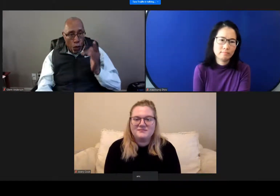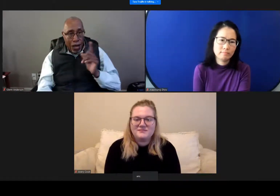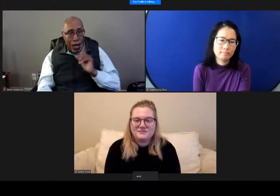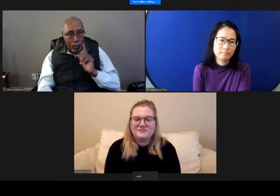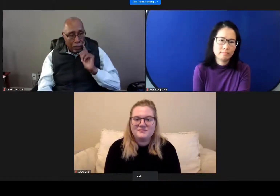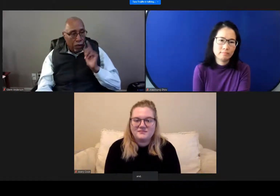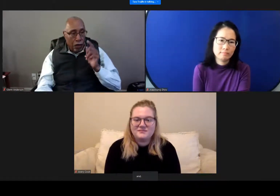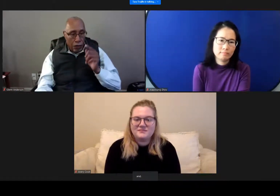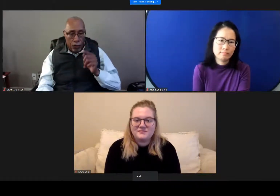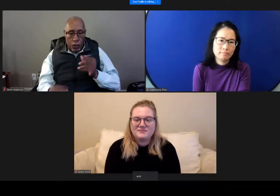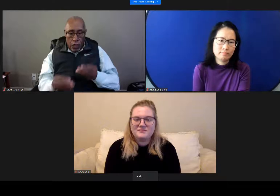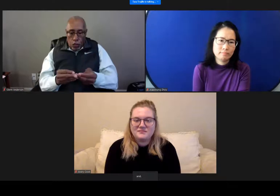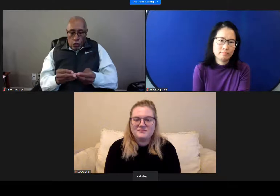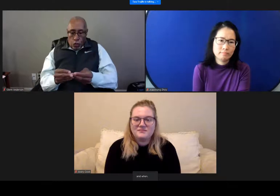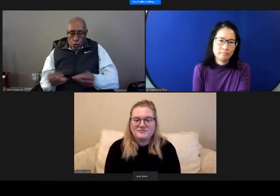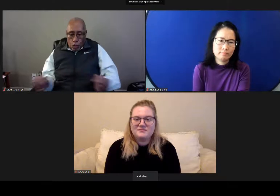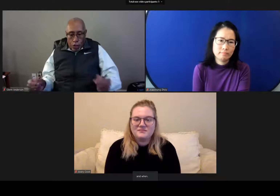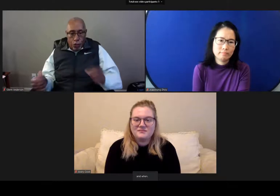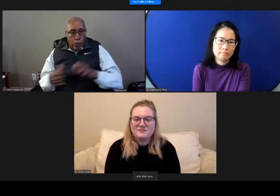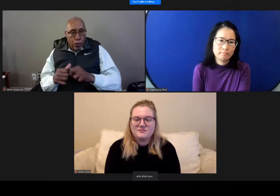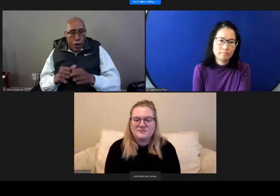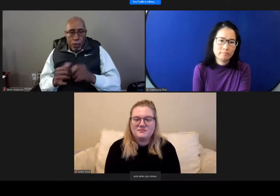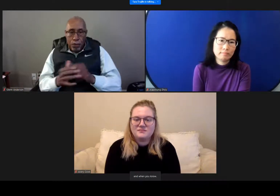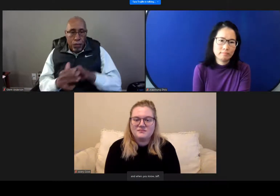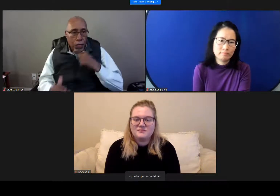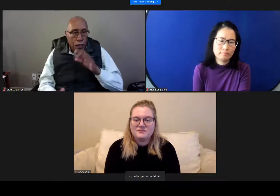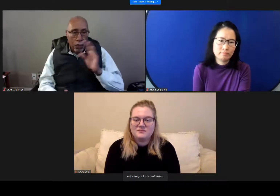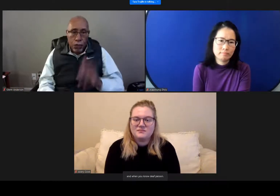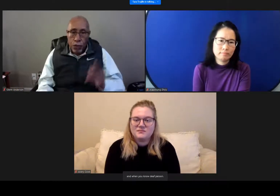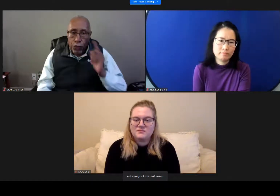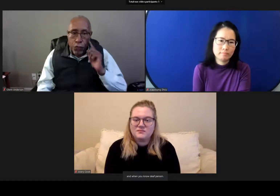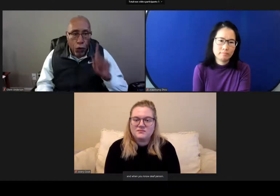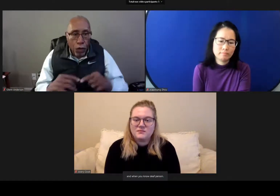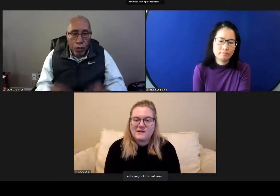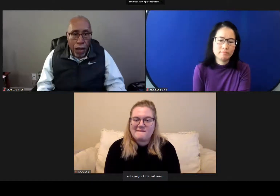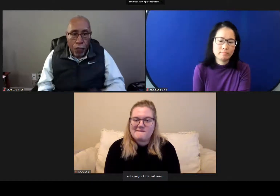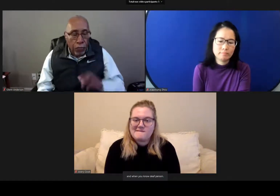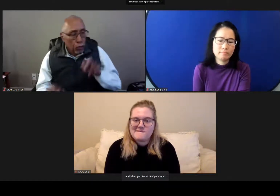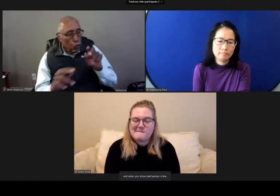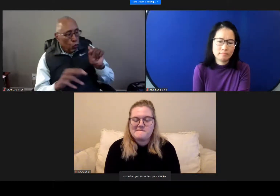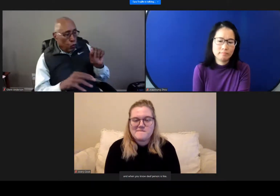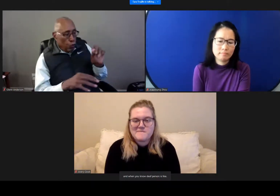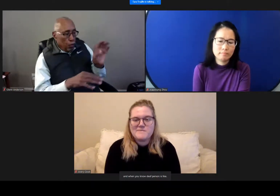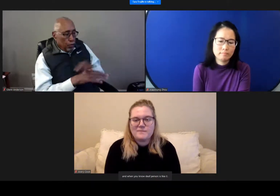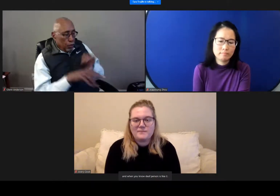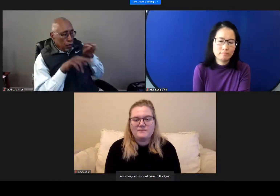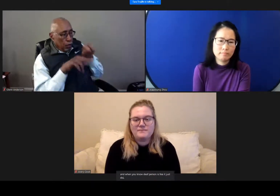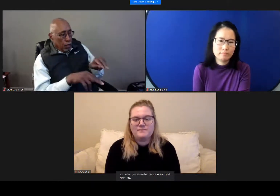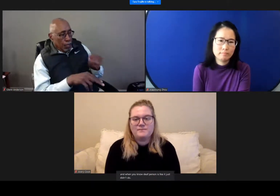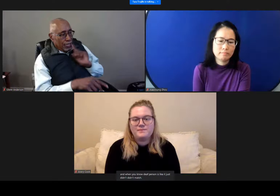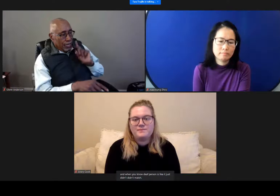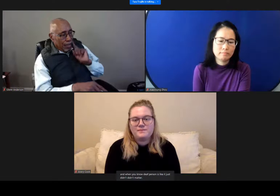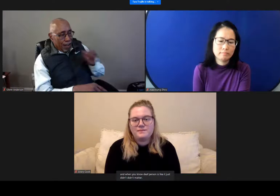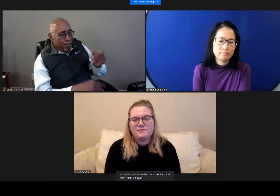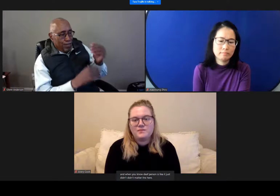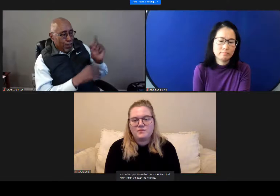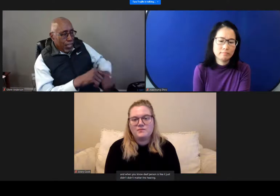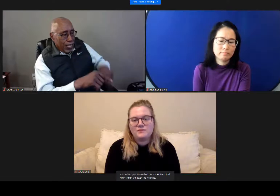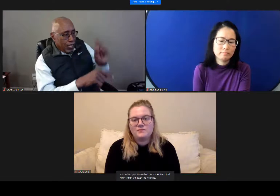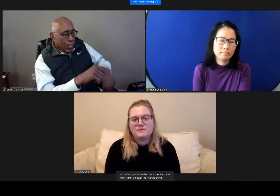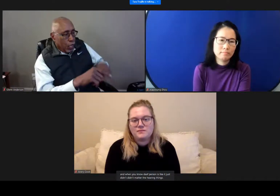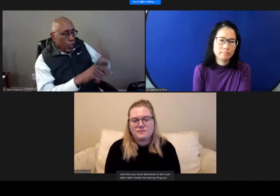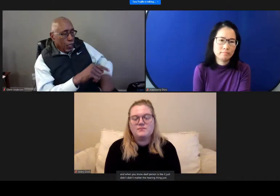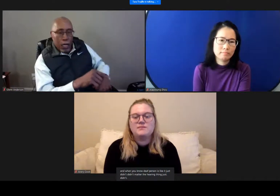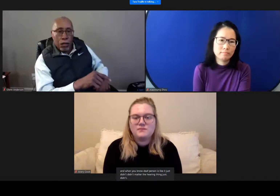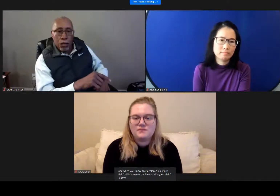And when the, you know, deaf person is like, it just didn't matter. The hearing thing